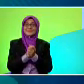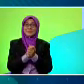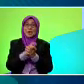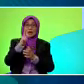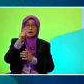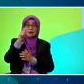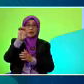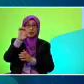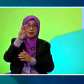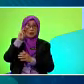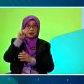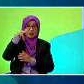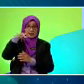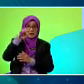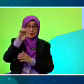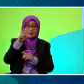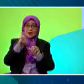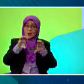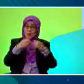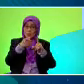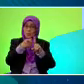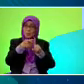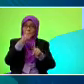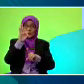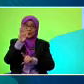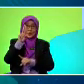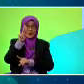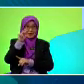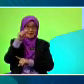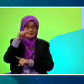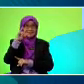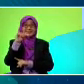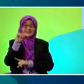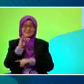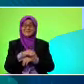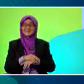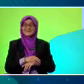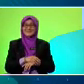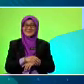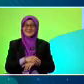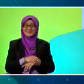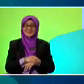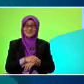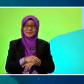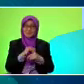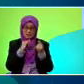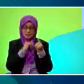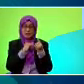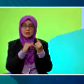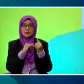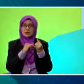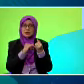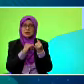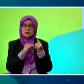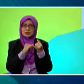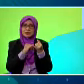Tempeh is made with fungi. Oh, okay, Okay, tempeh, my tempeh. favorite food. Okay. And last but not least,